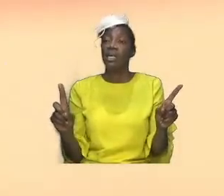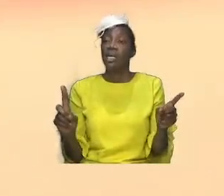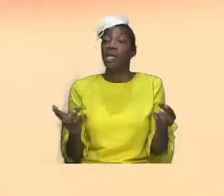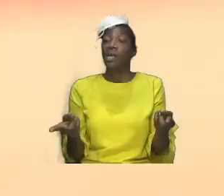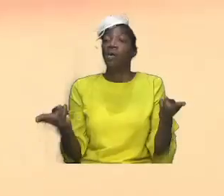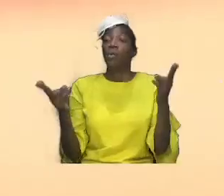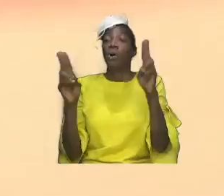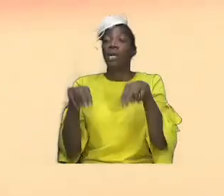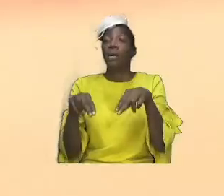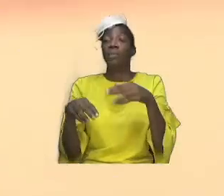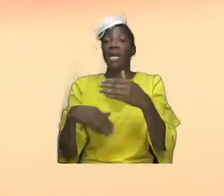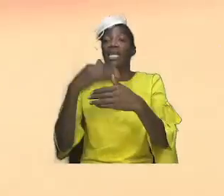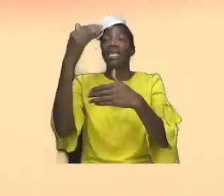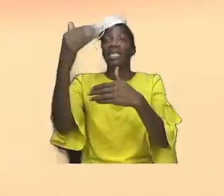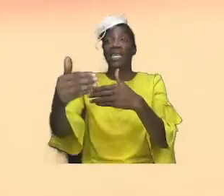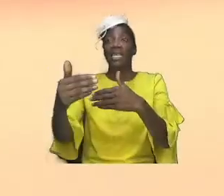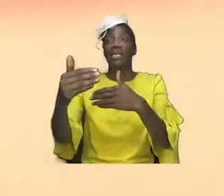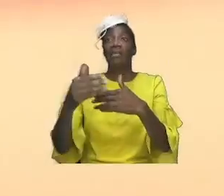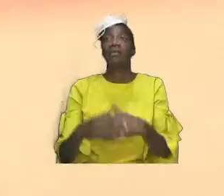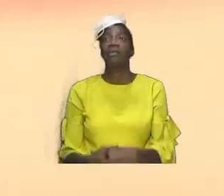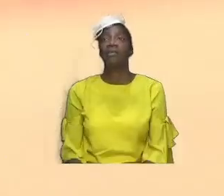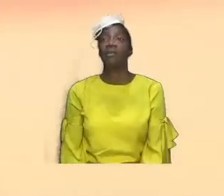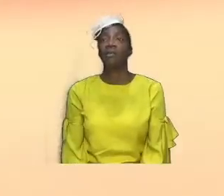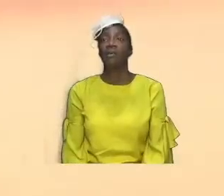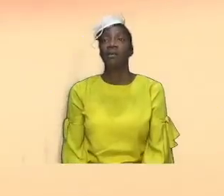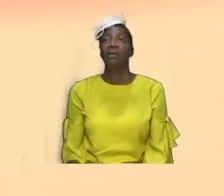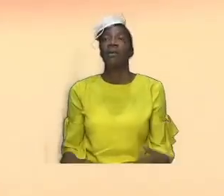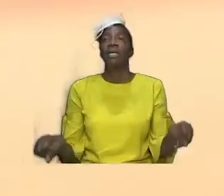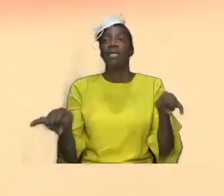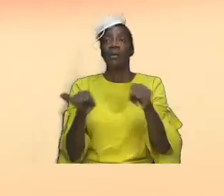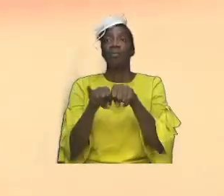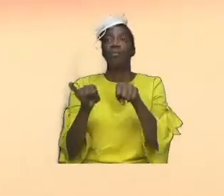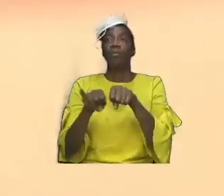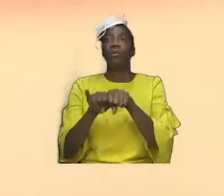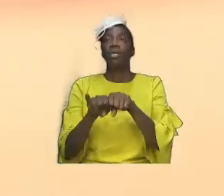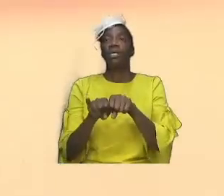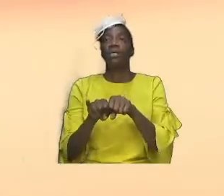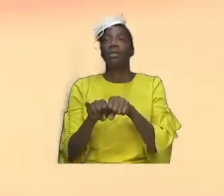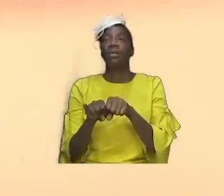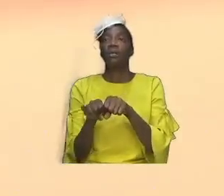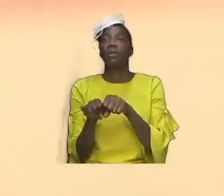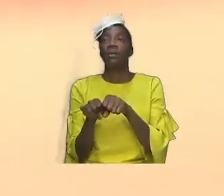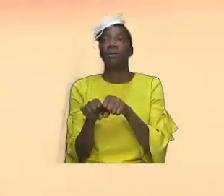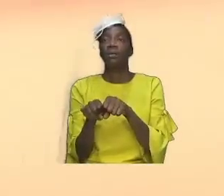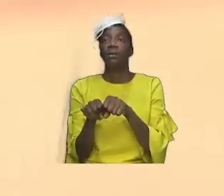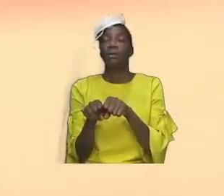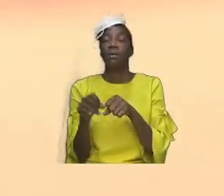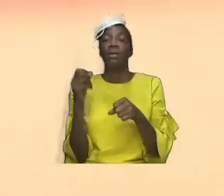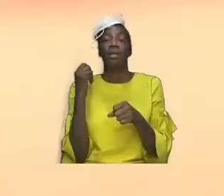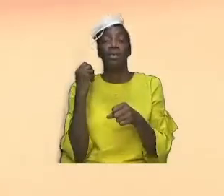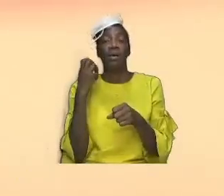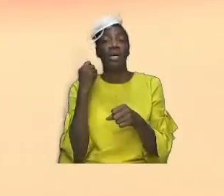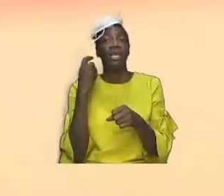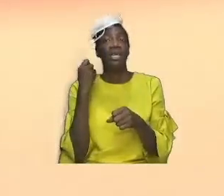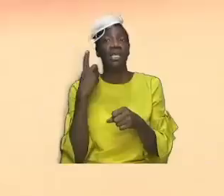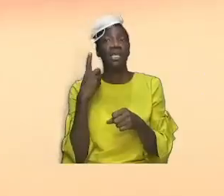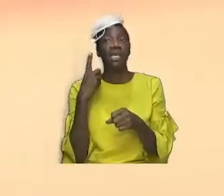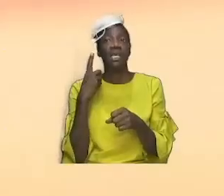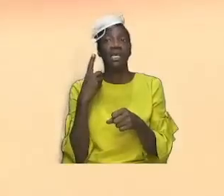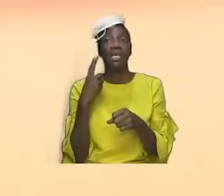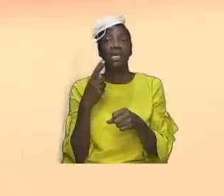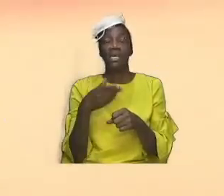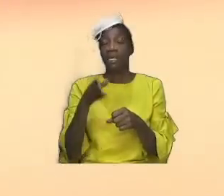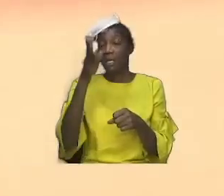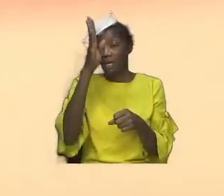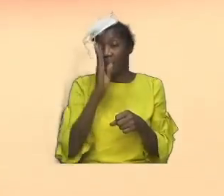happens next. And so it is important, saints of the Most High God, to understand that He is